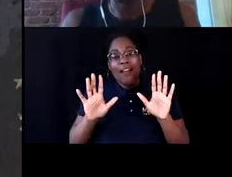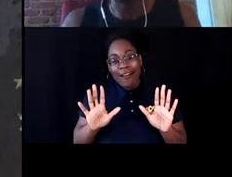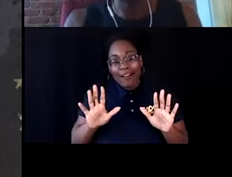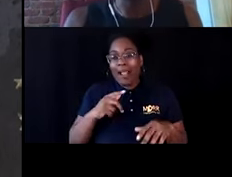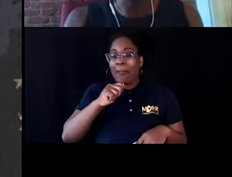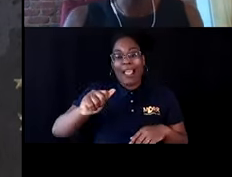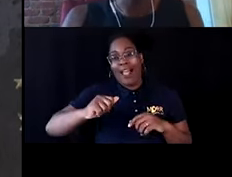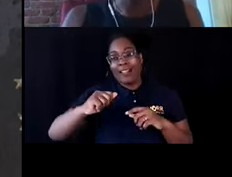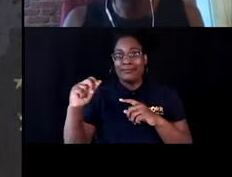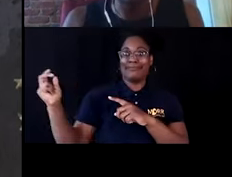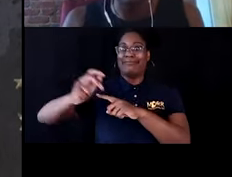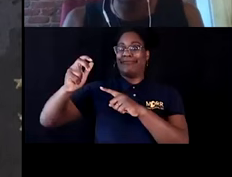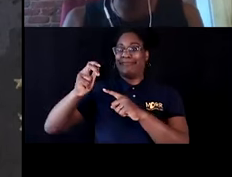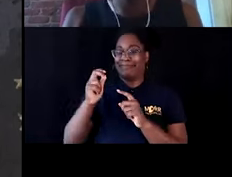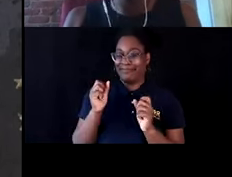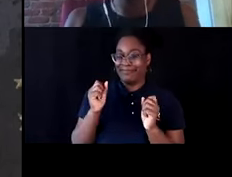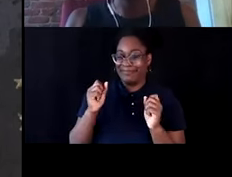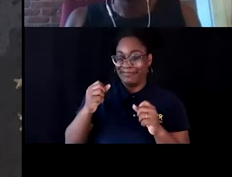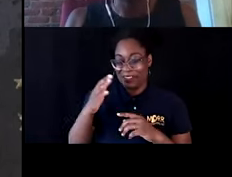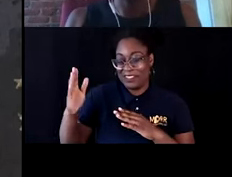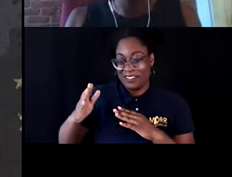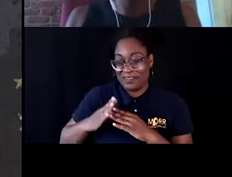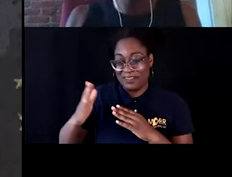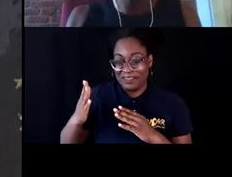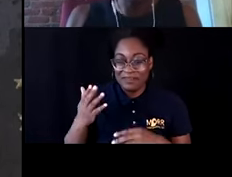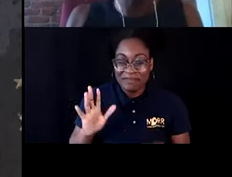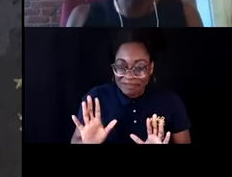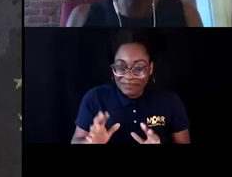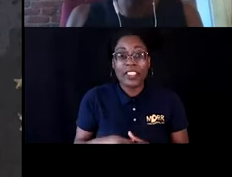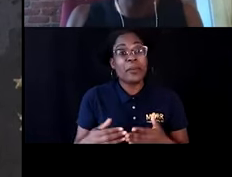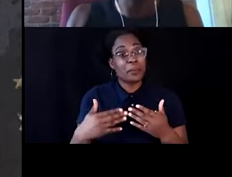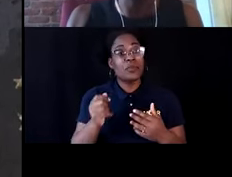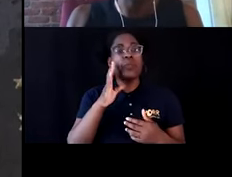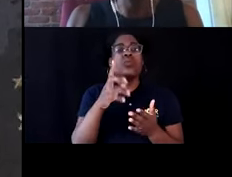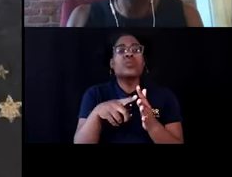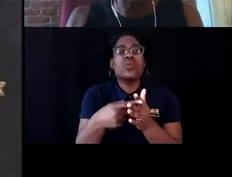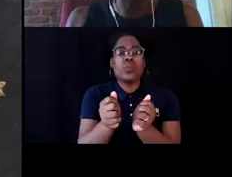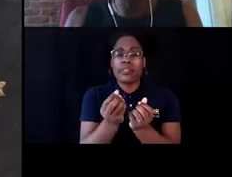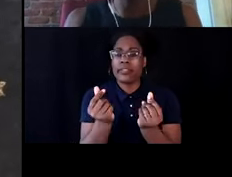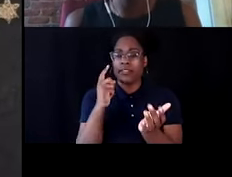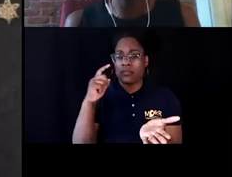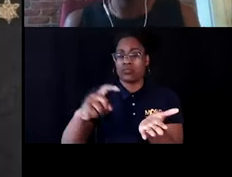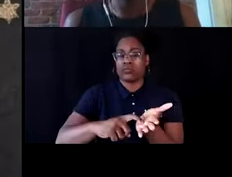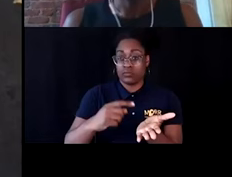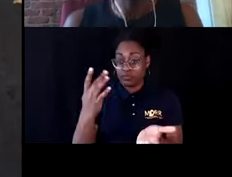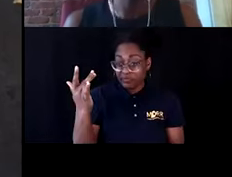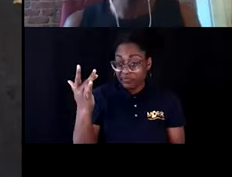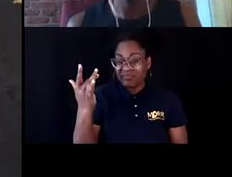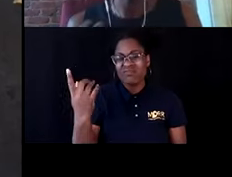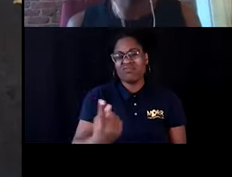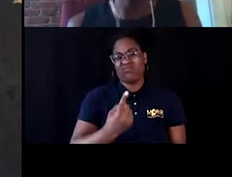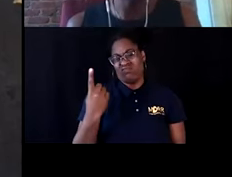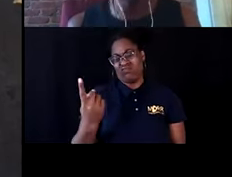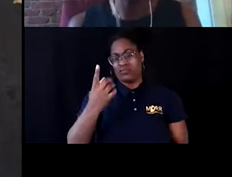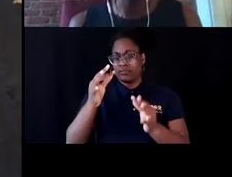through first, we're going to start off with a land acknowledgement, because it's always important that